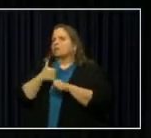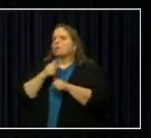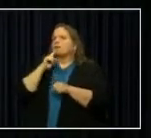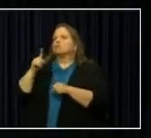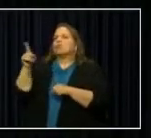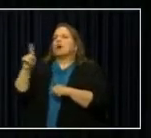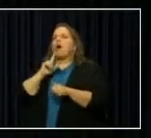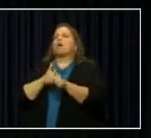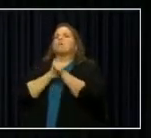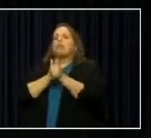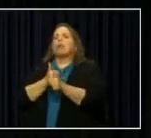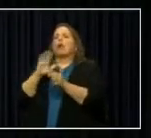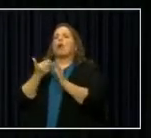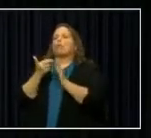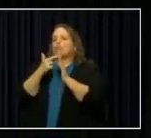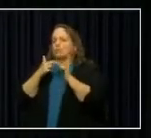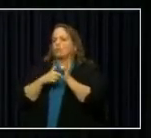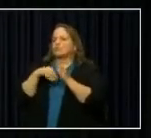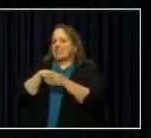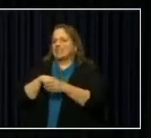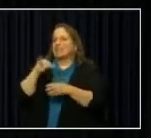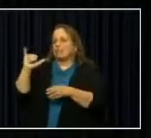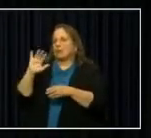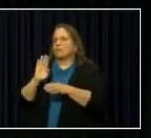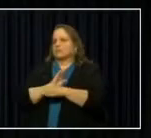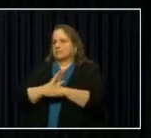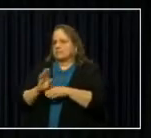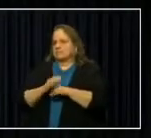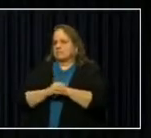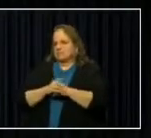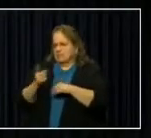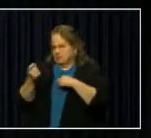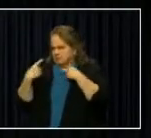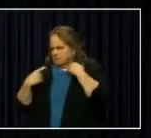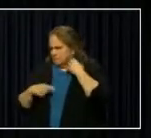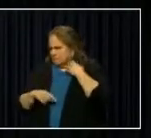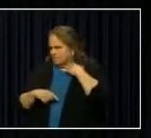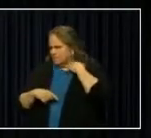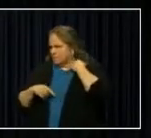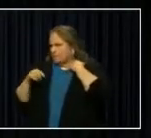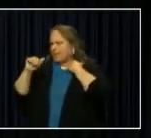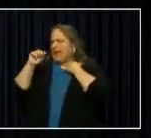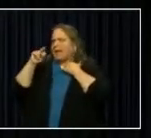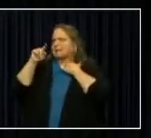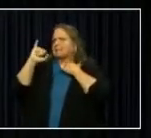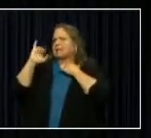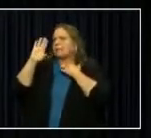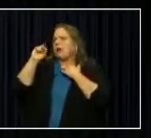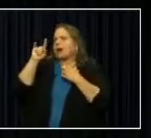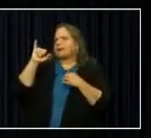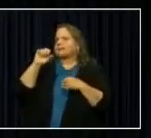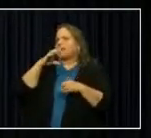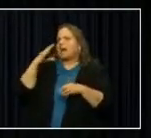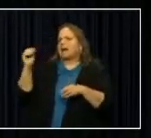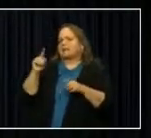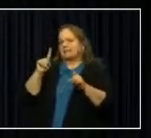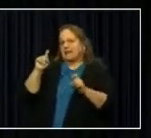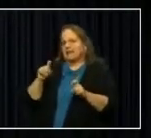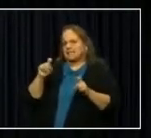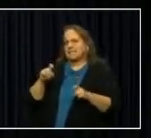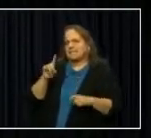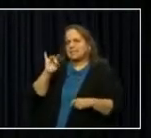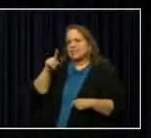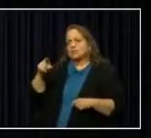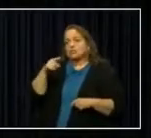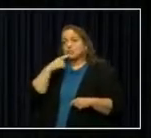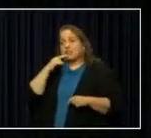being followed within that facility. I have a question. Sure. Serology test. Yes. Did you say the